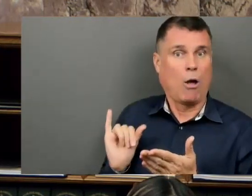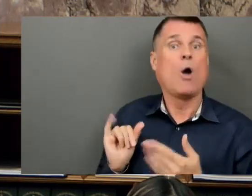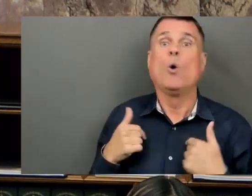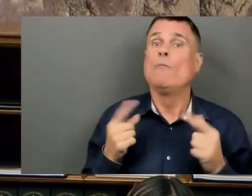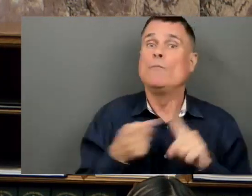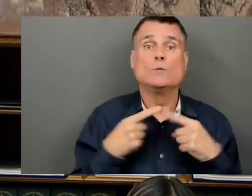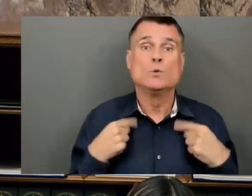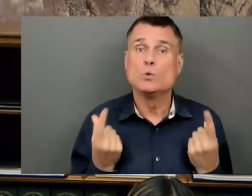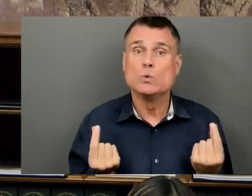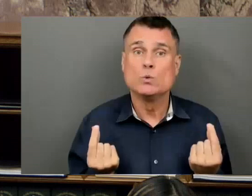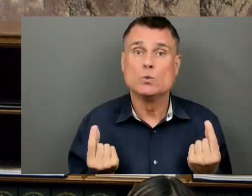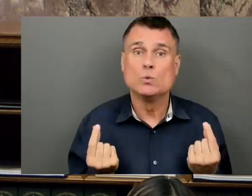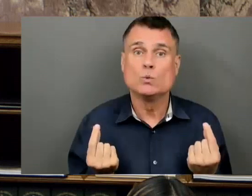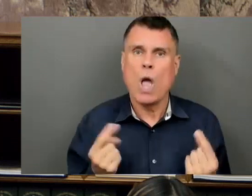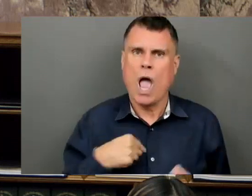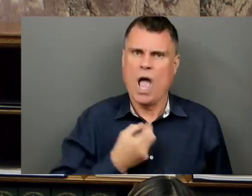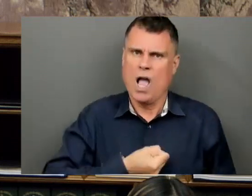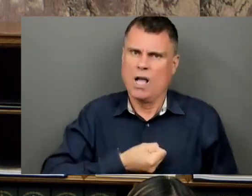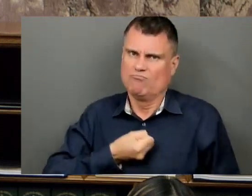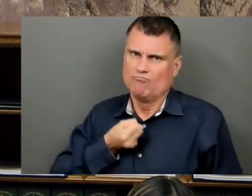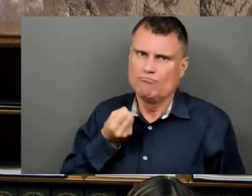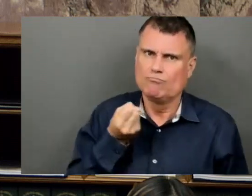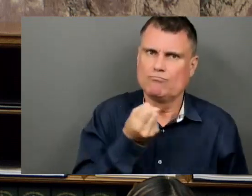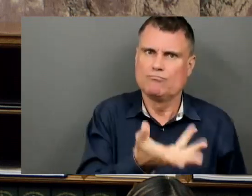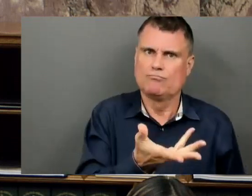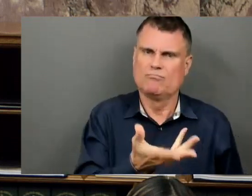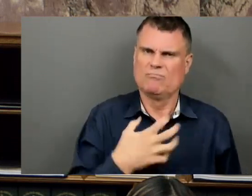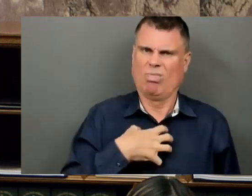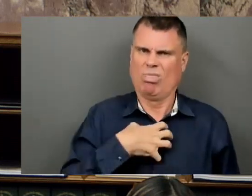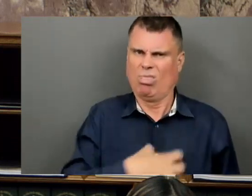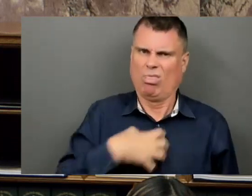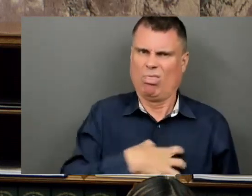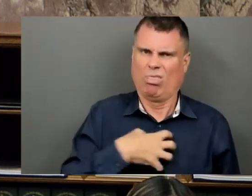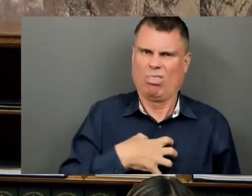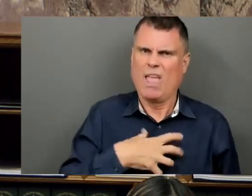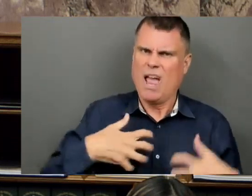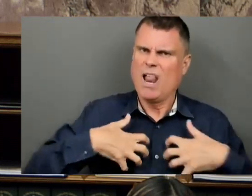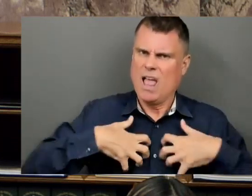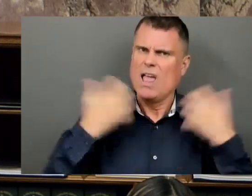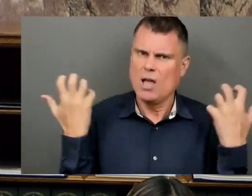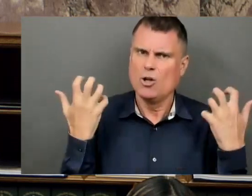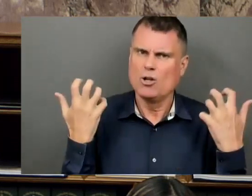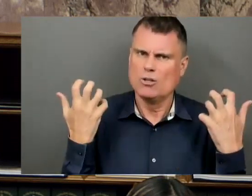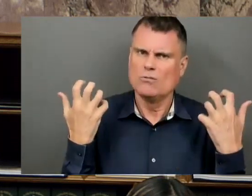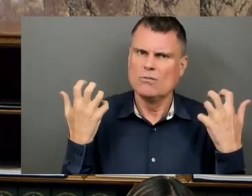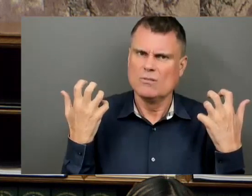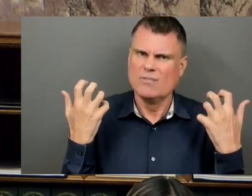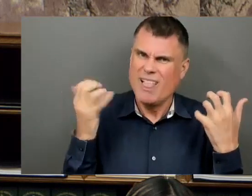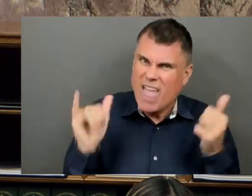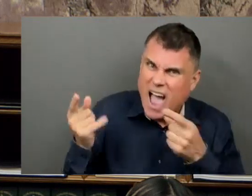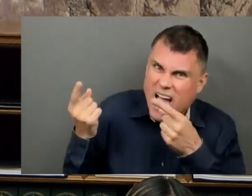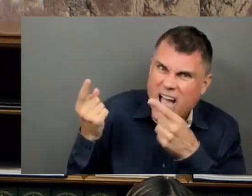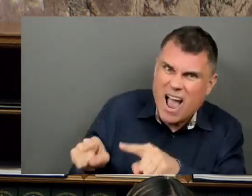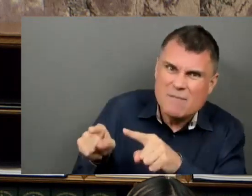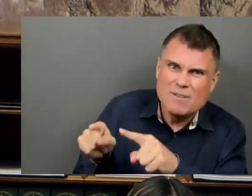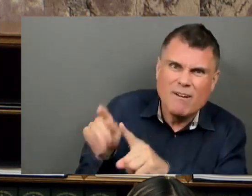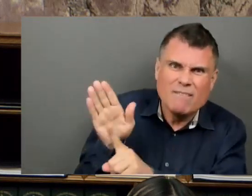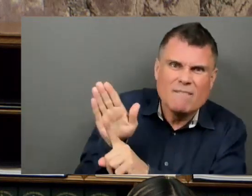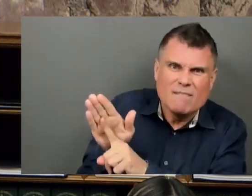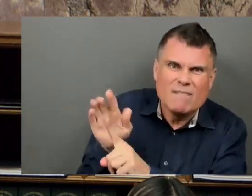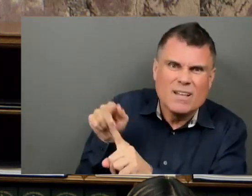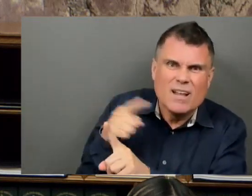what has taken place, and immediately ordered a full investigation and accounting of all